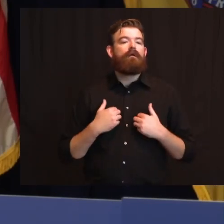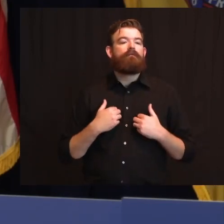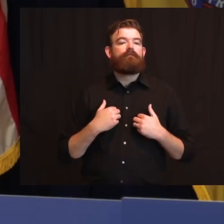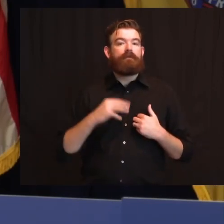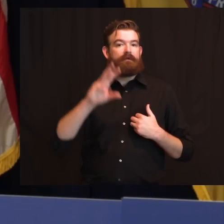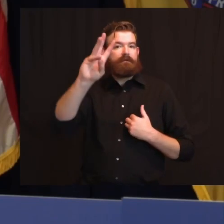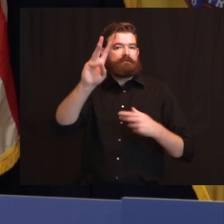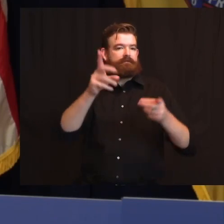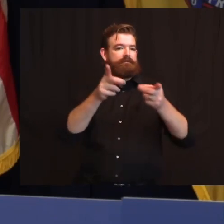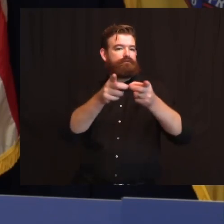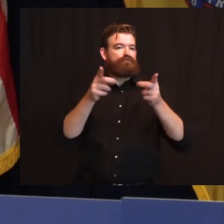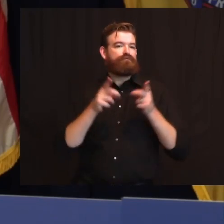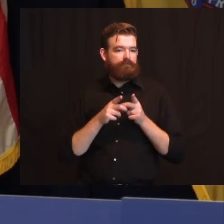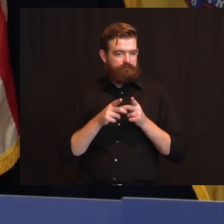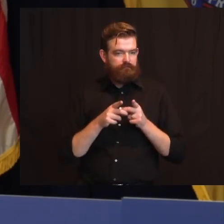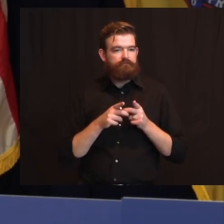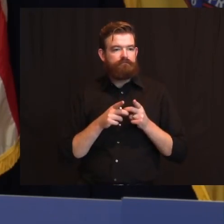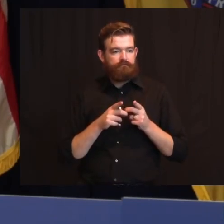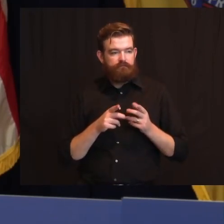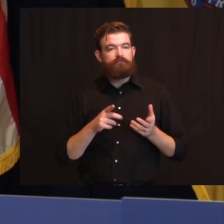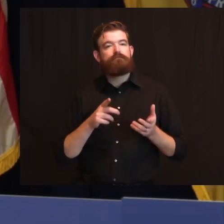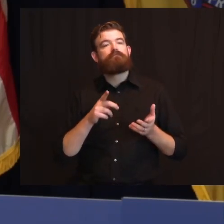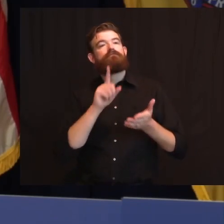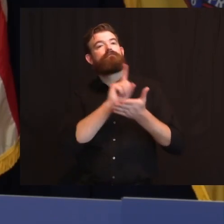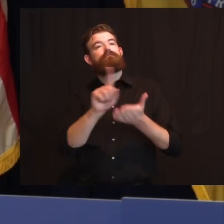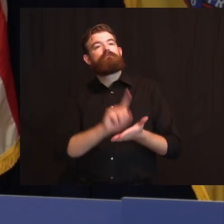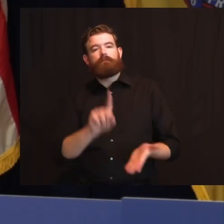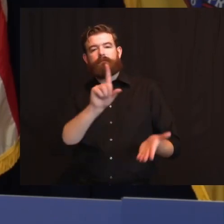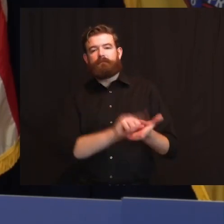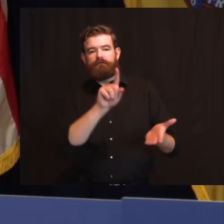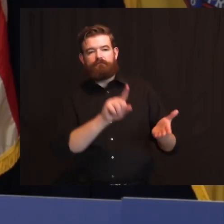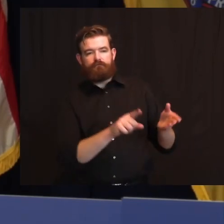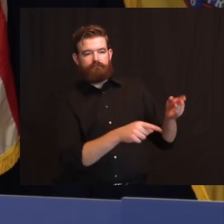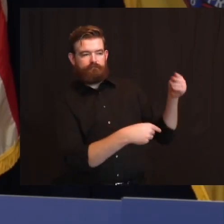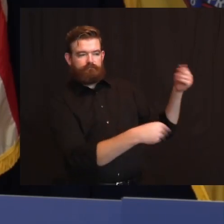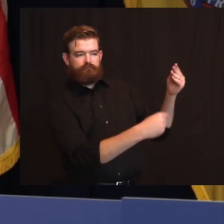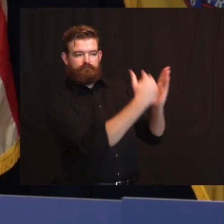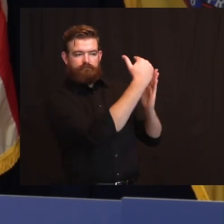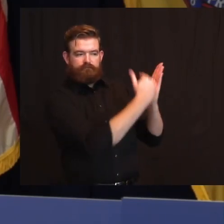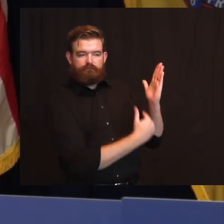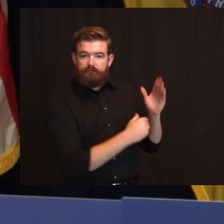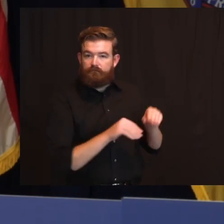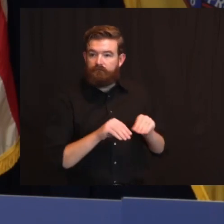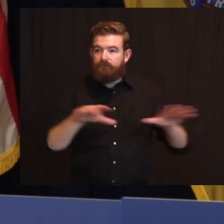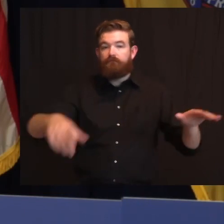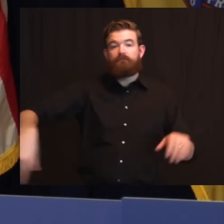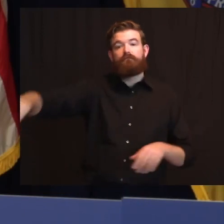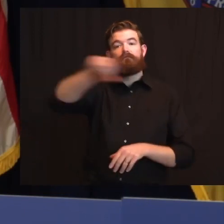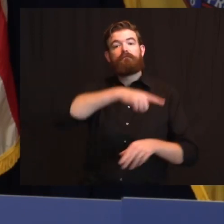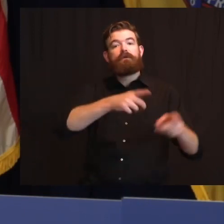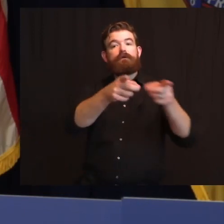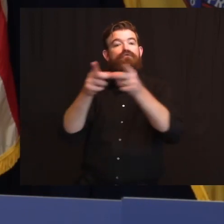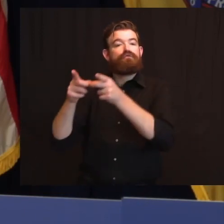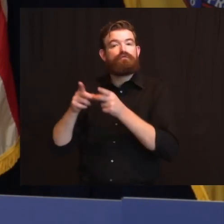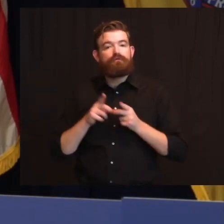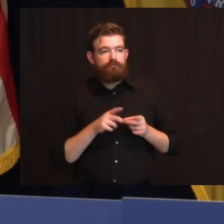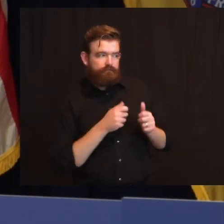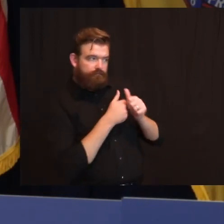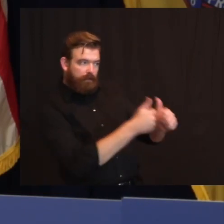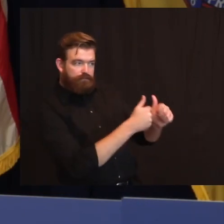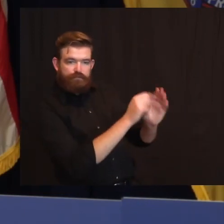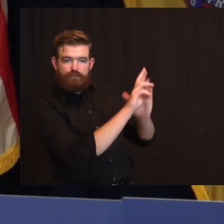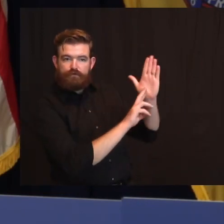like this, that tells the district whether they're green, yellow, or orange or red, depending on essentially how high